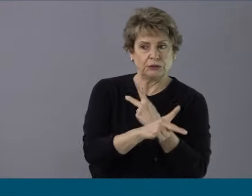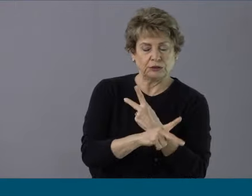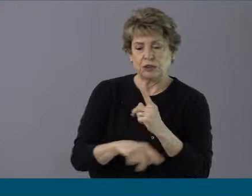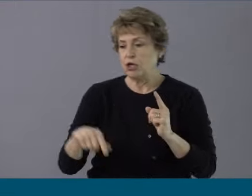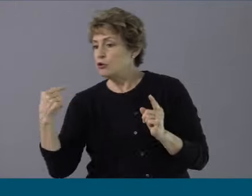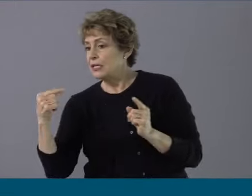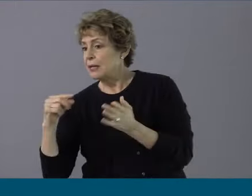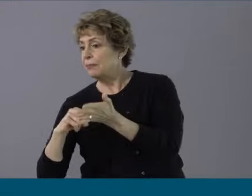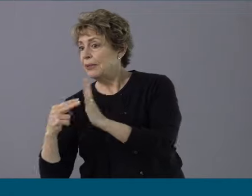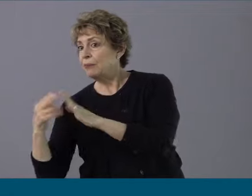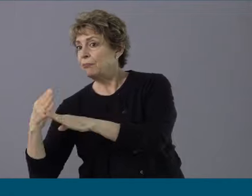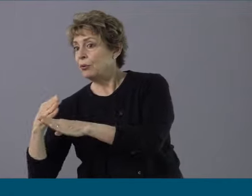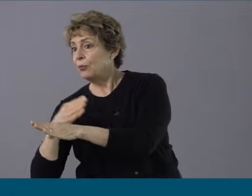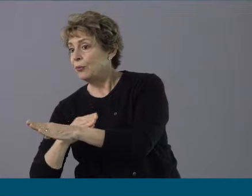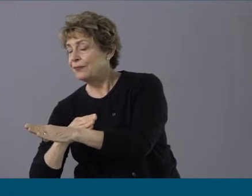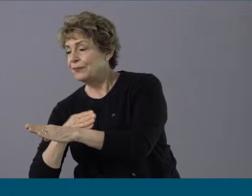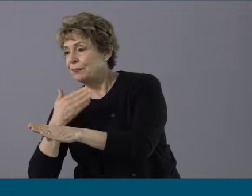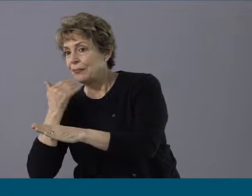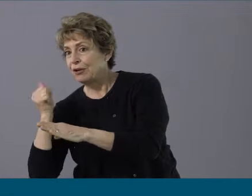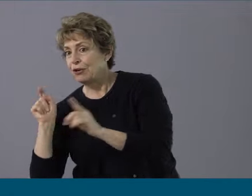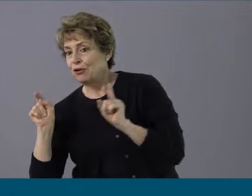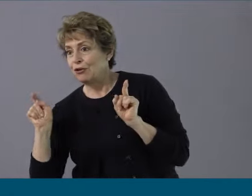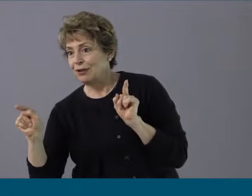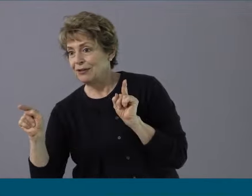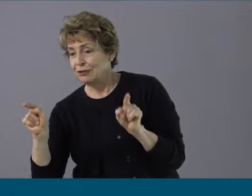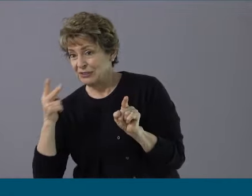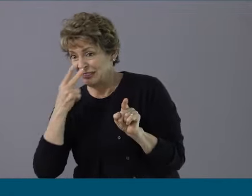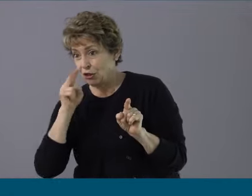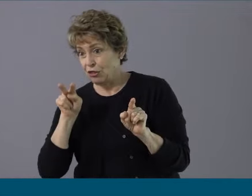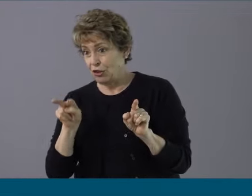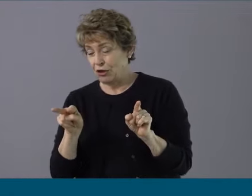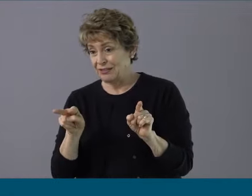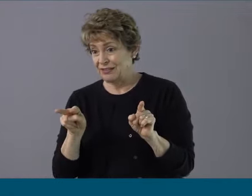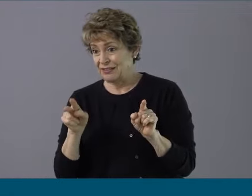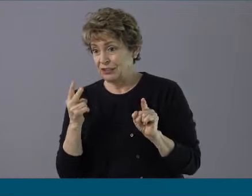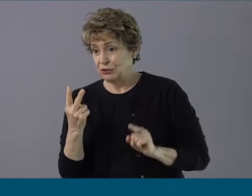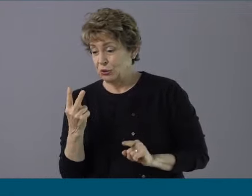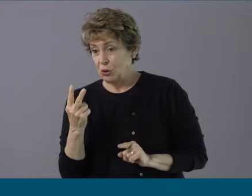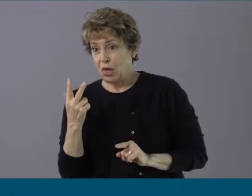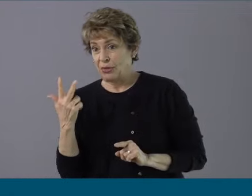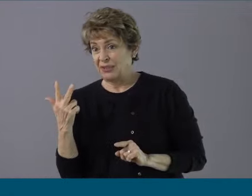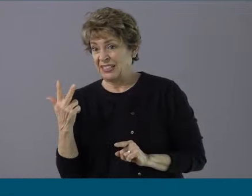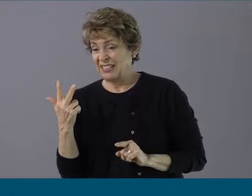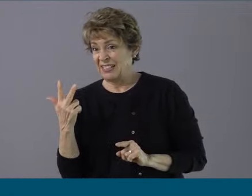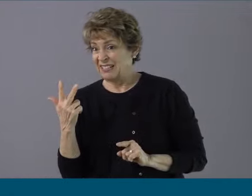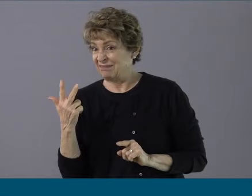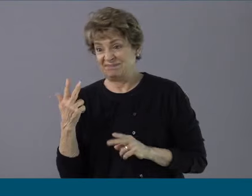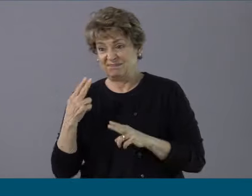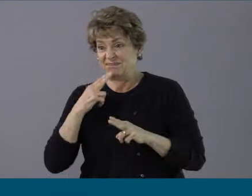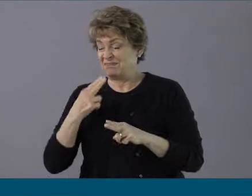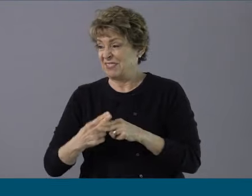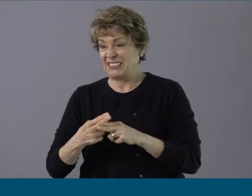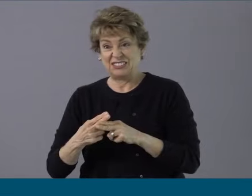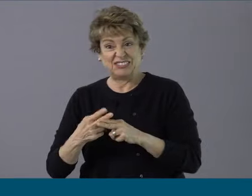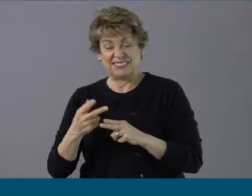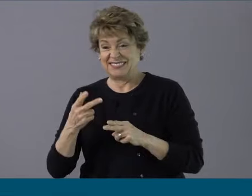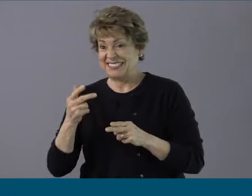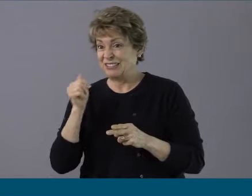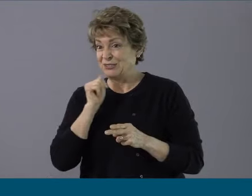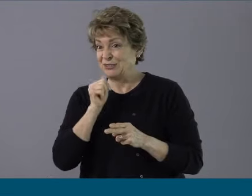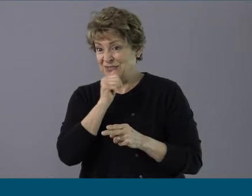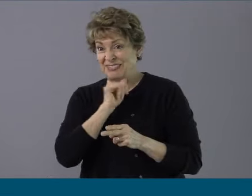or 3 states that are green, and Arizona has been green for several days on a 3-day